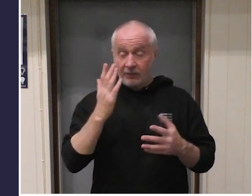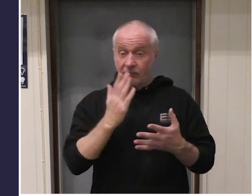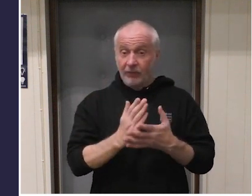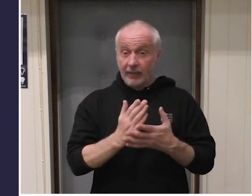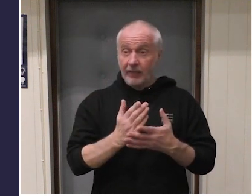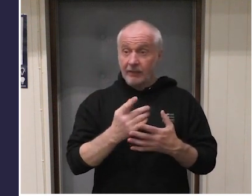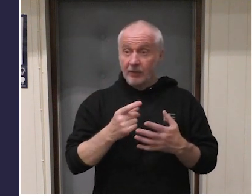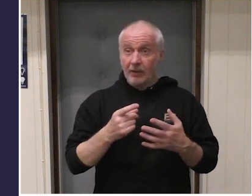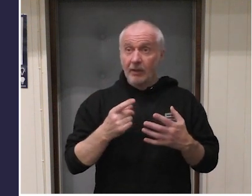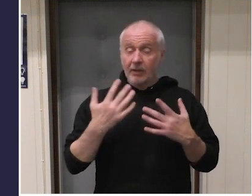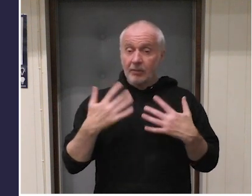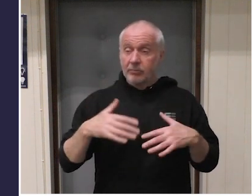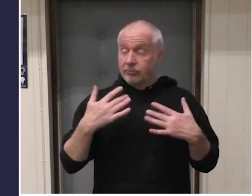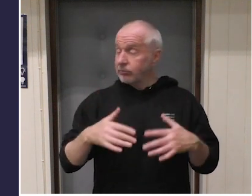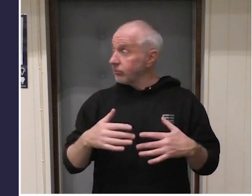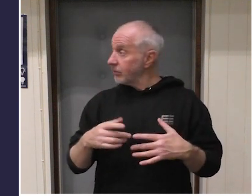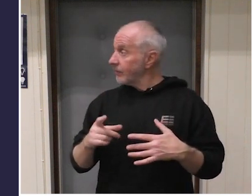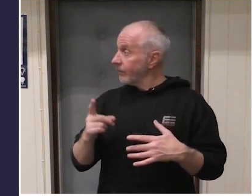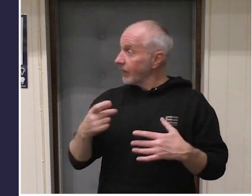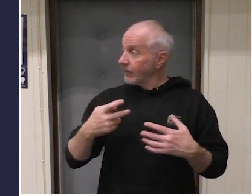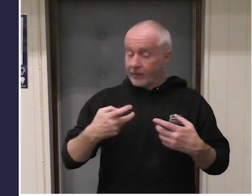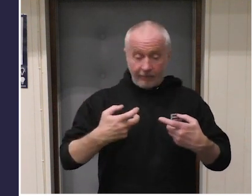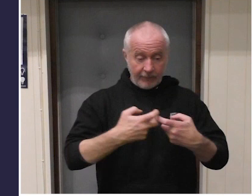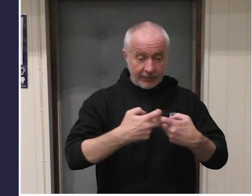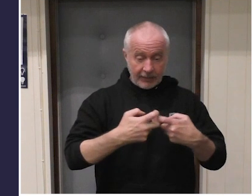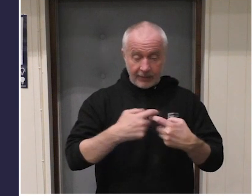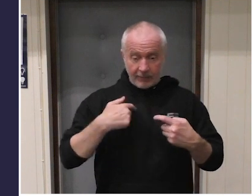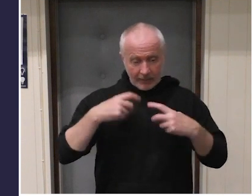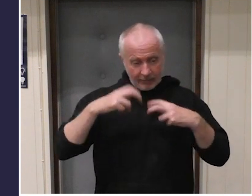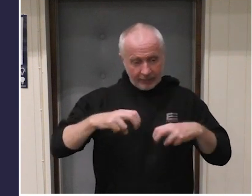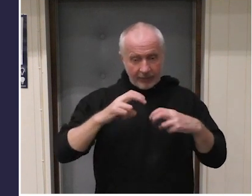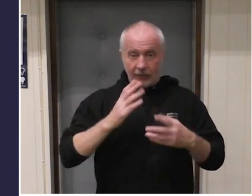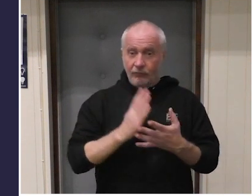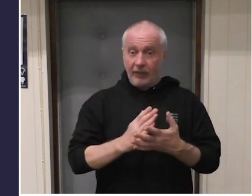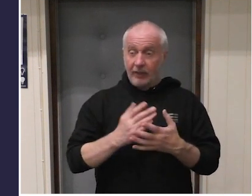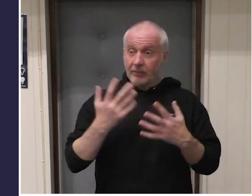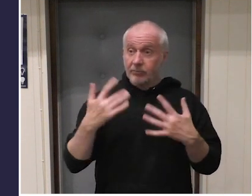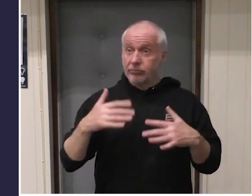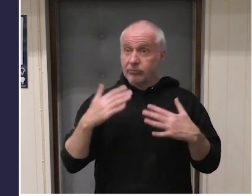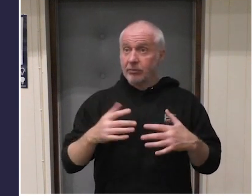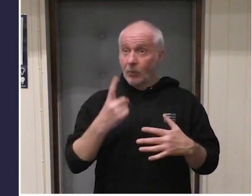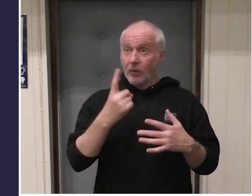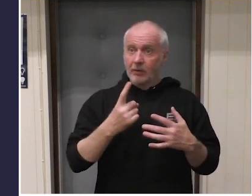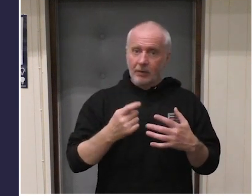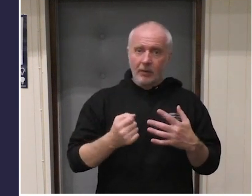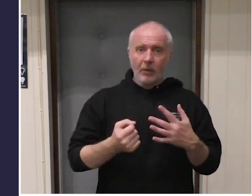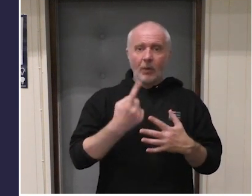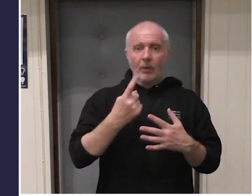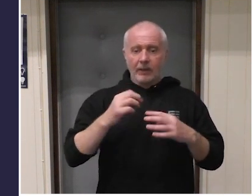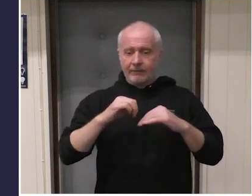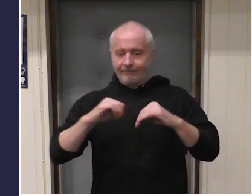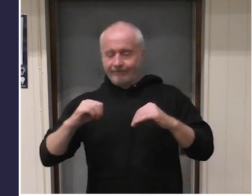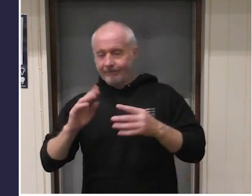I think, you know. So I've studied physics and theoretical physics. There's clearly lots of remarkable things, but this is one of the remarkable things outside of